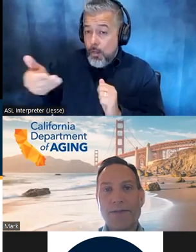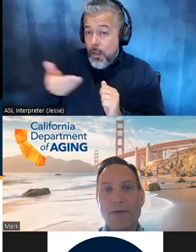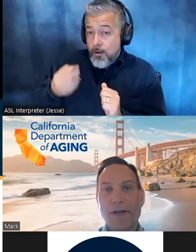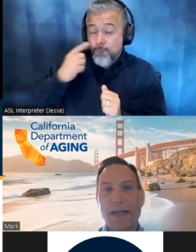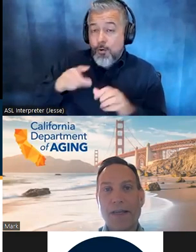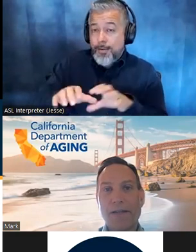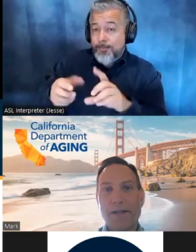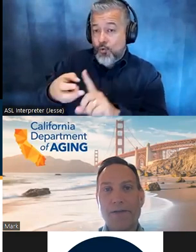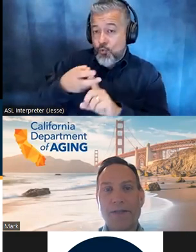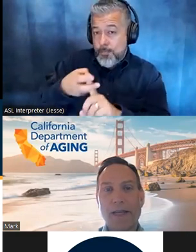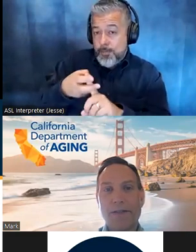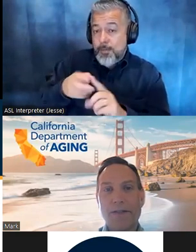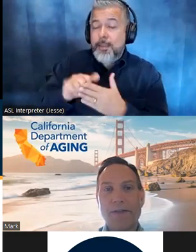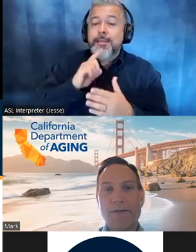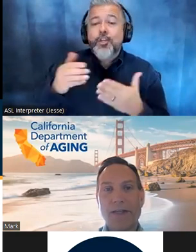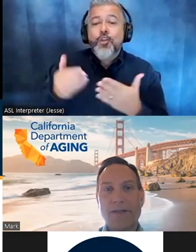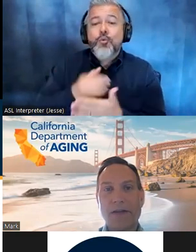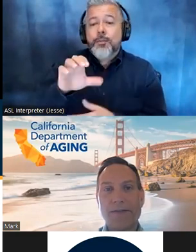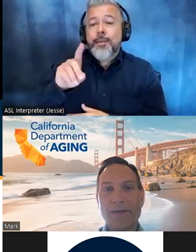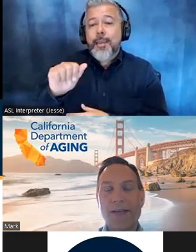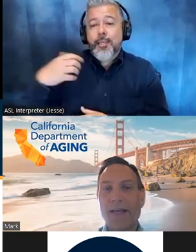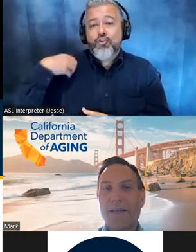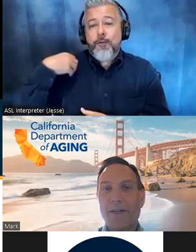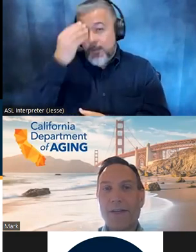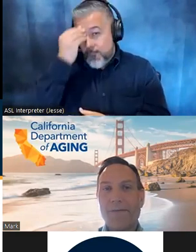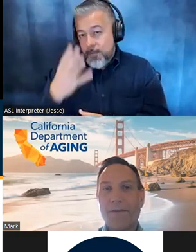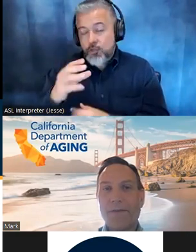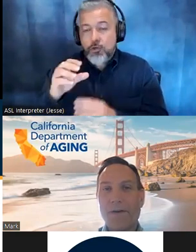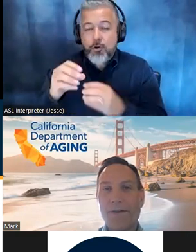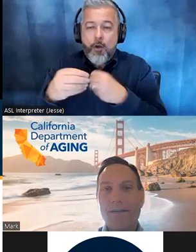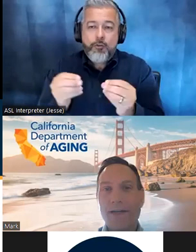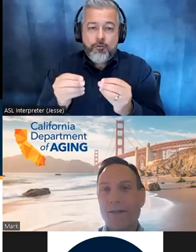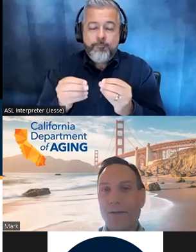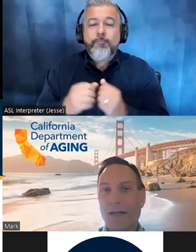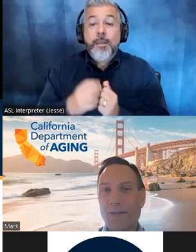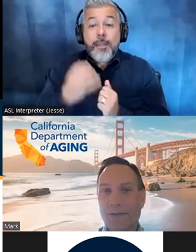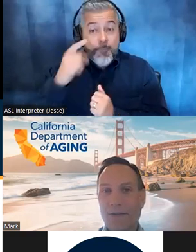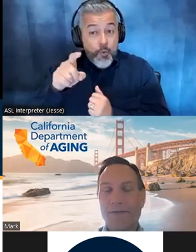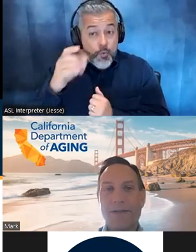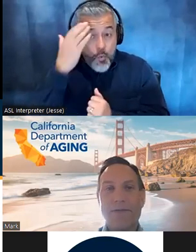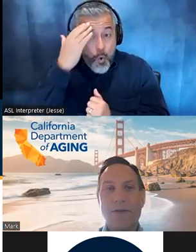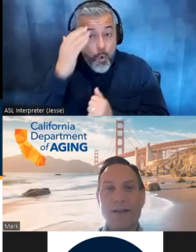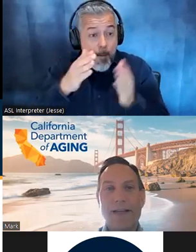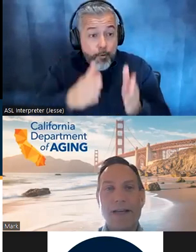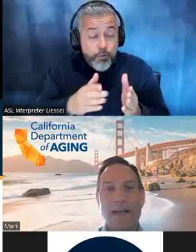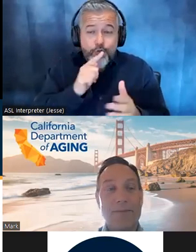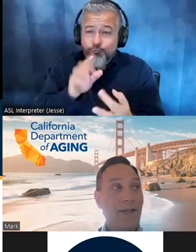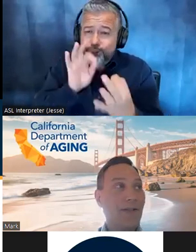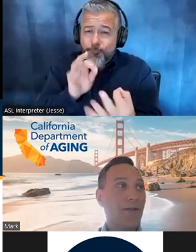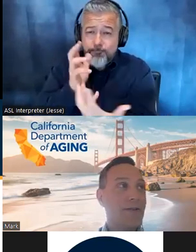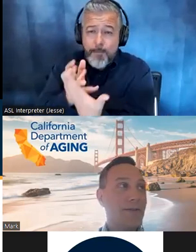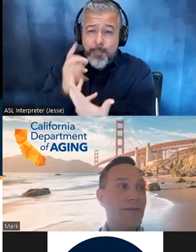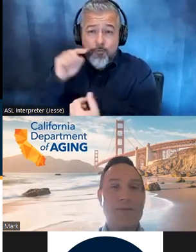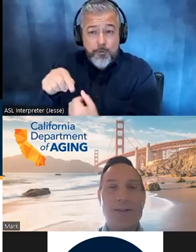which is for a new CDA Chief Information Officer. So if you know of anybody who might be suited for this role,